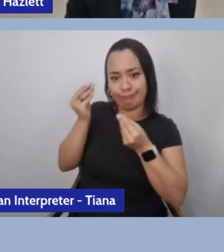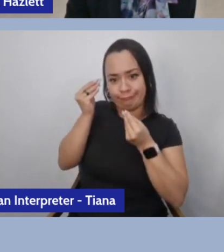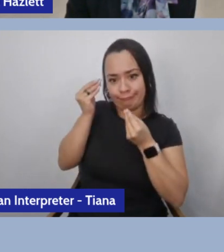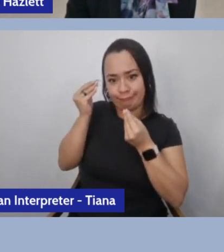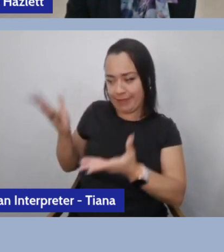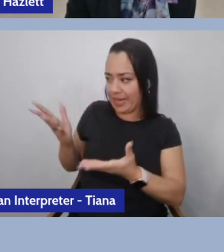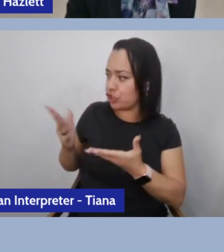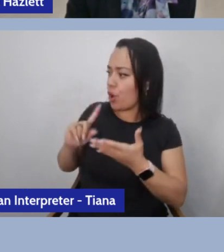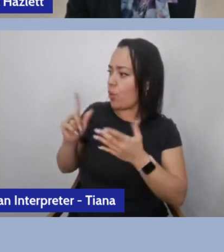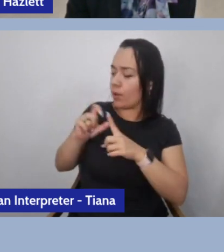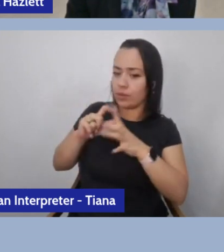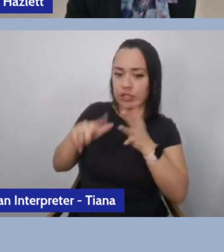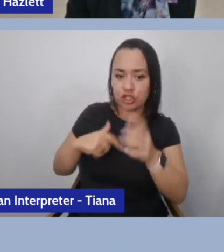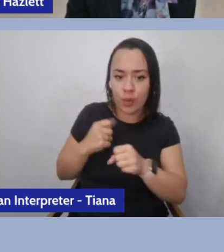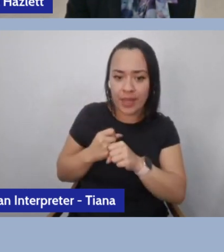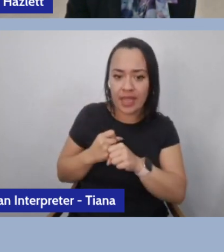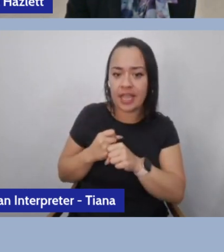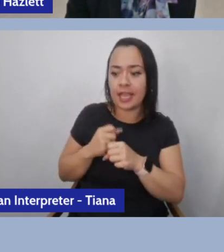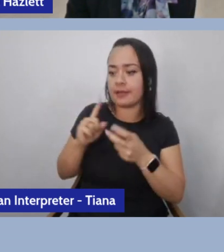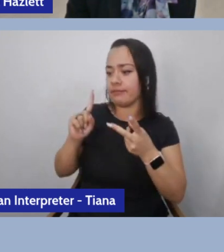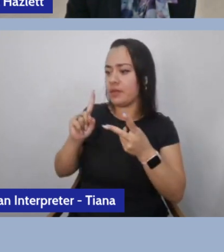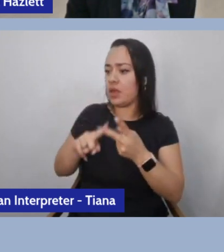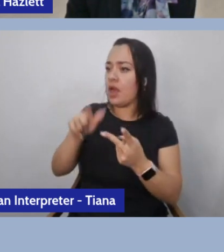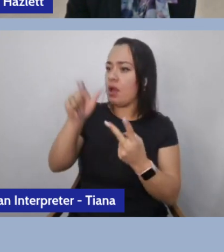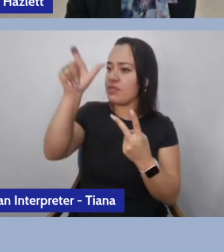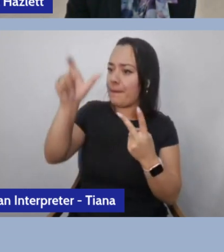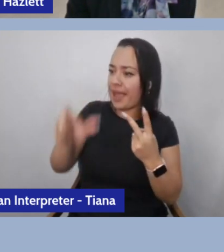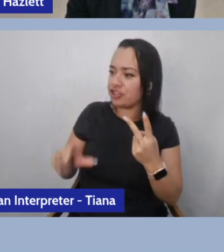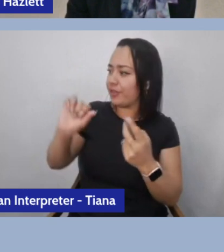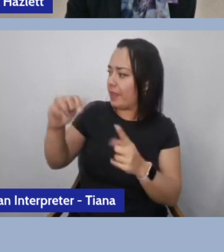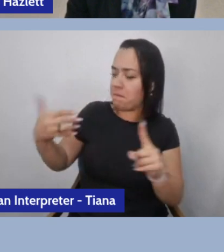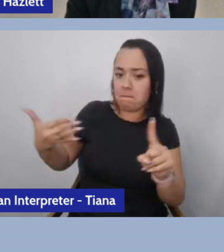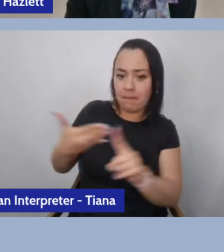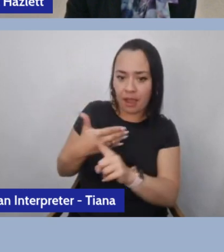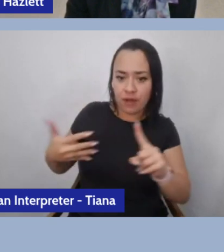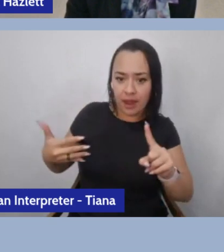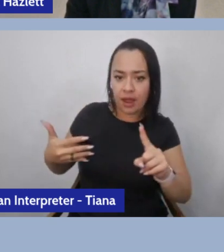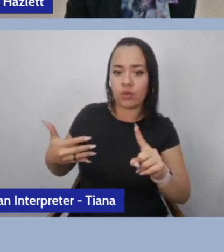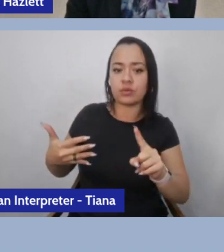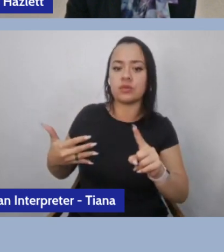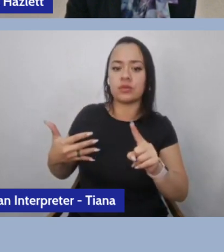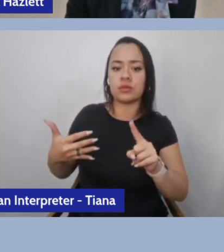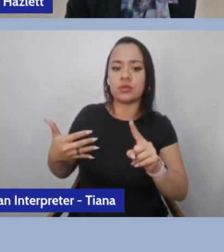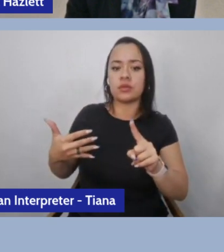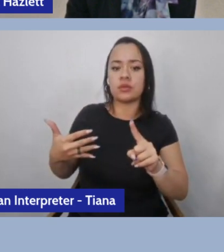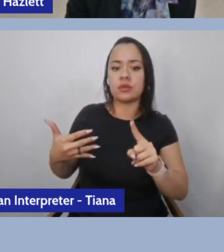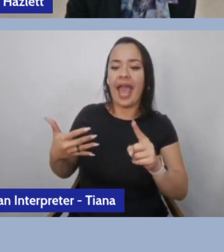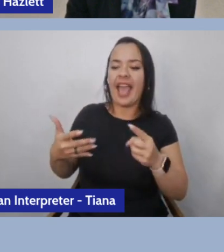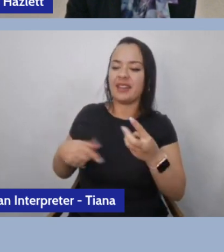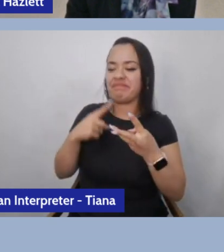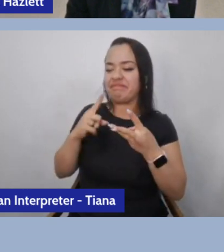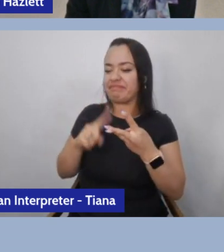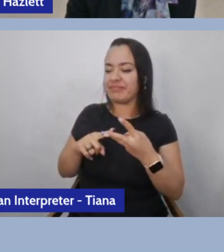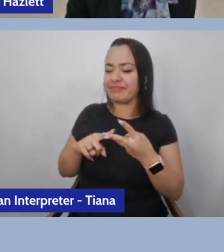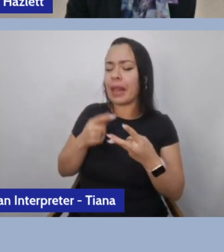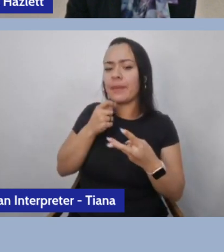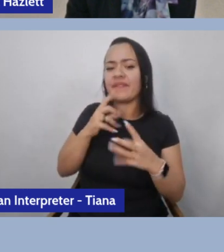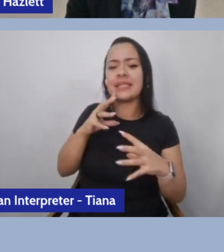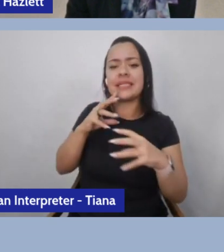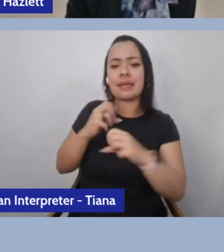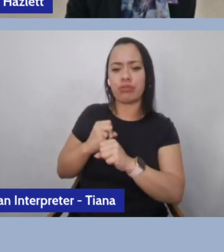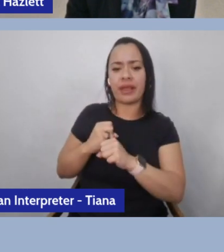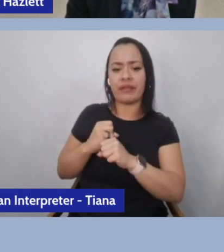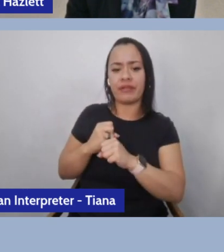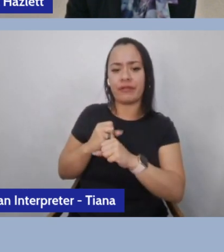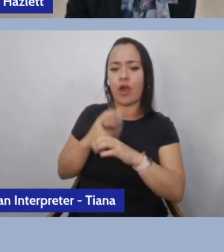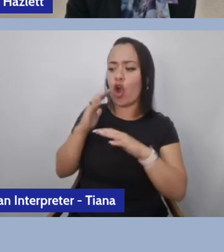and this is where the patient's coming from, and these are some of the things that might be